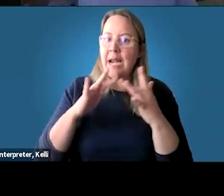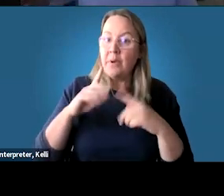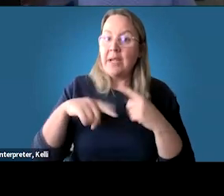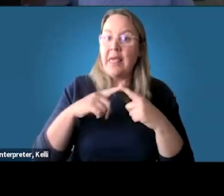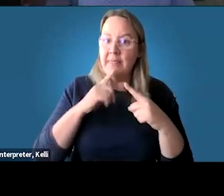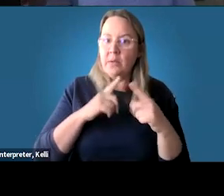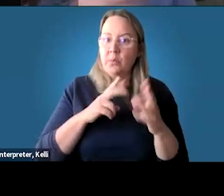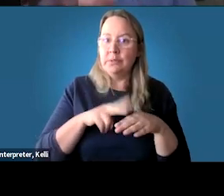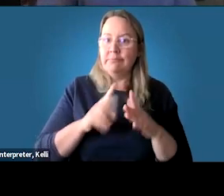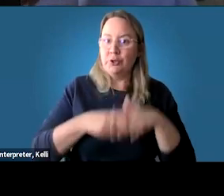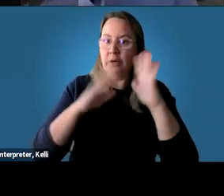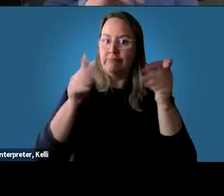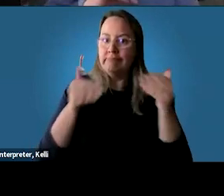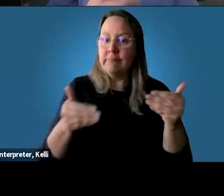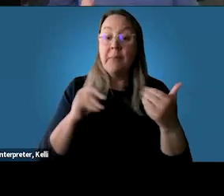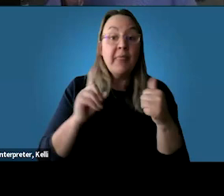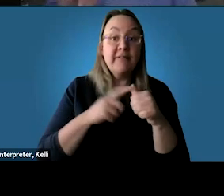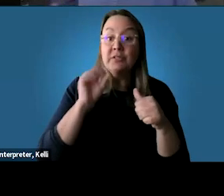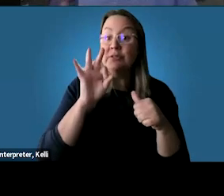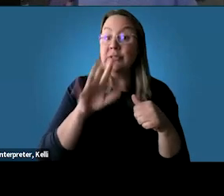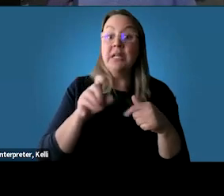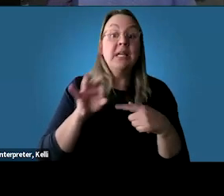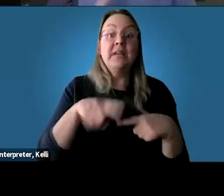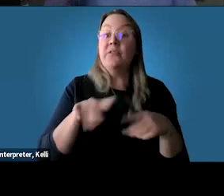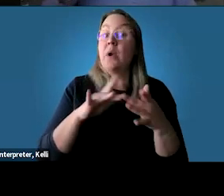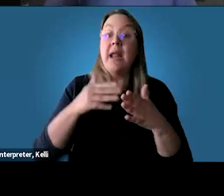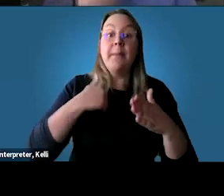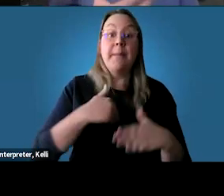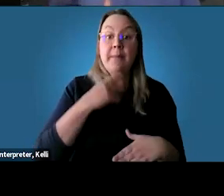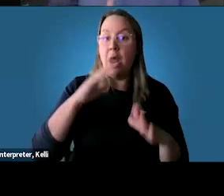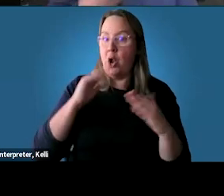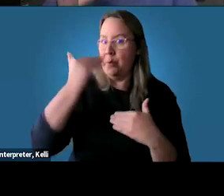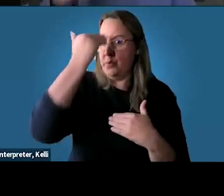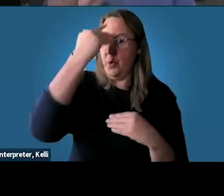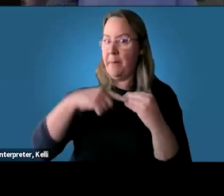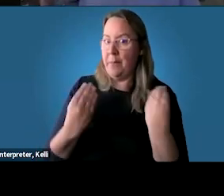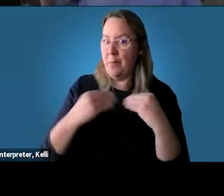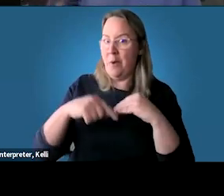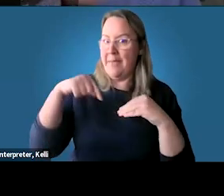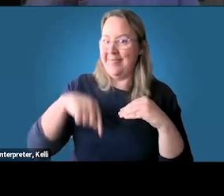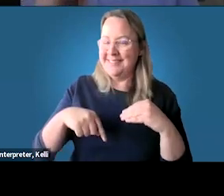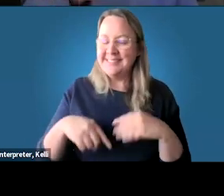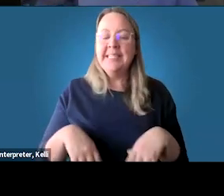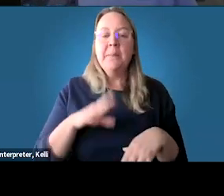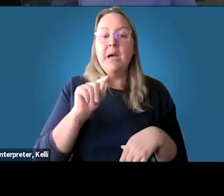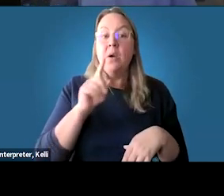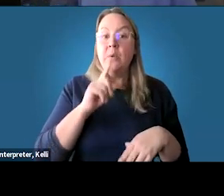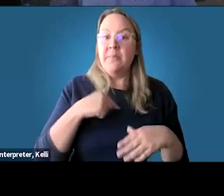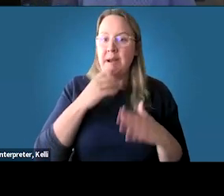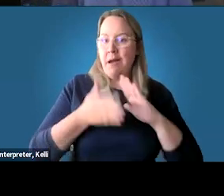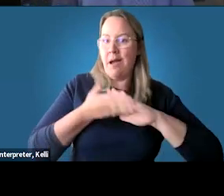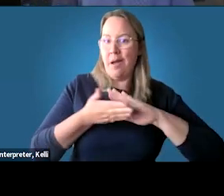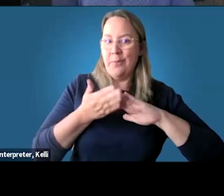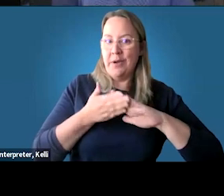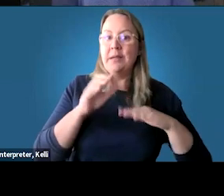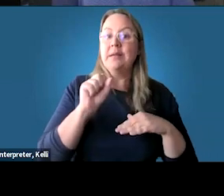we'll jump right into it. First one is this. Chances are, if you're a network member, I hope you know about it, and even more, I hope you've availed yourself of this. We've been operating a